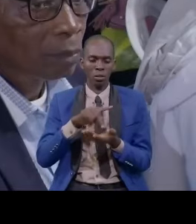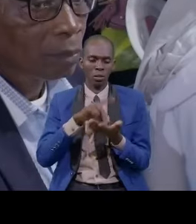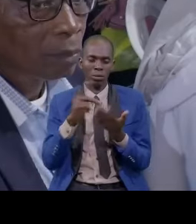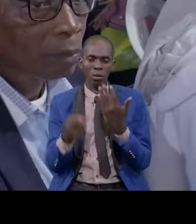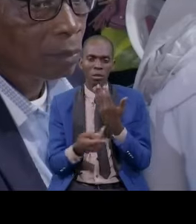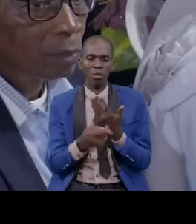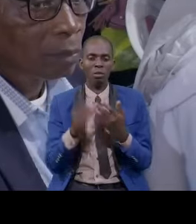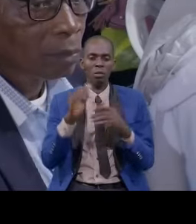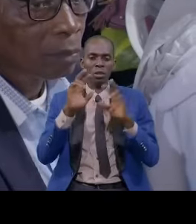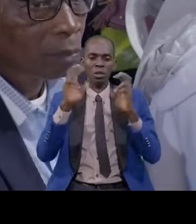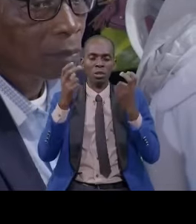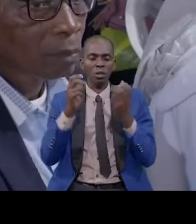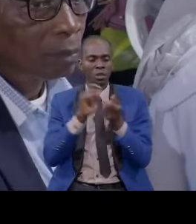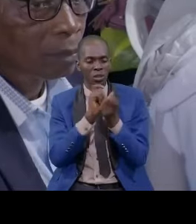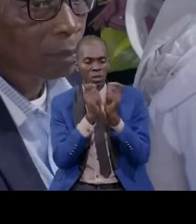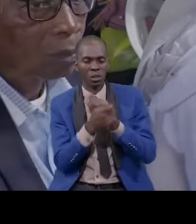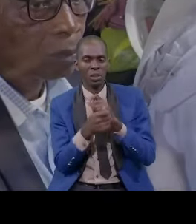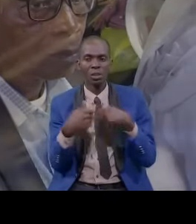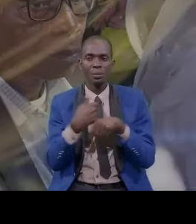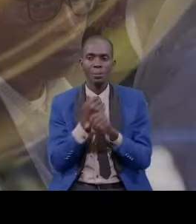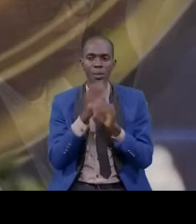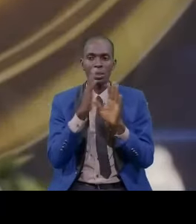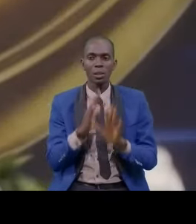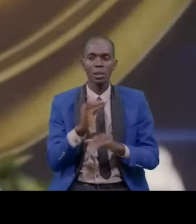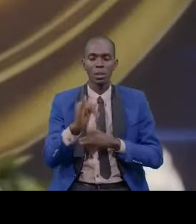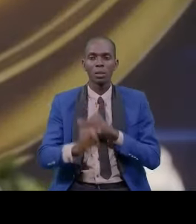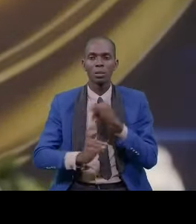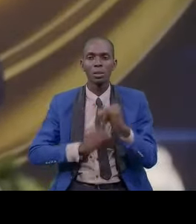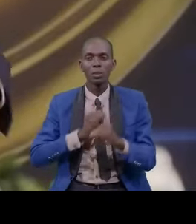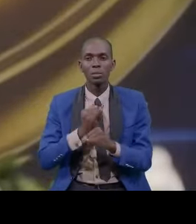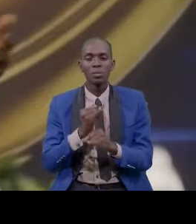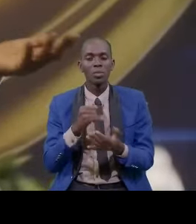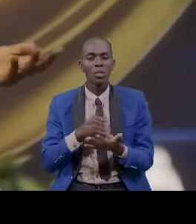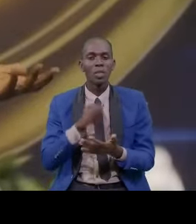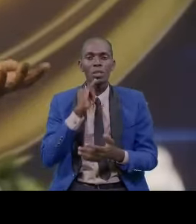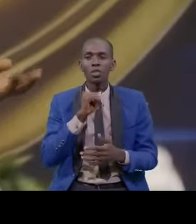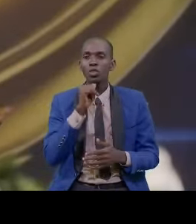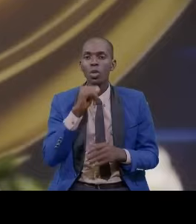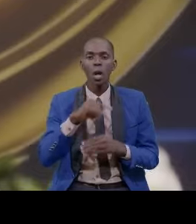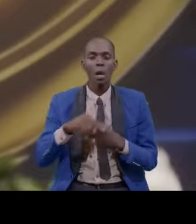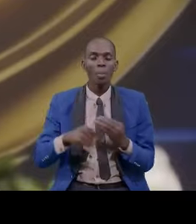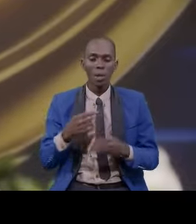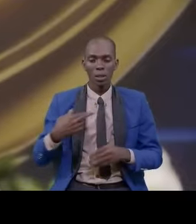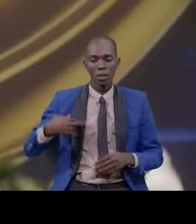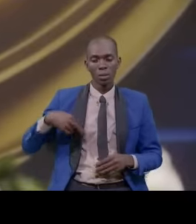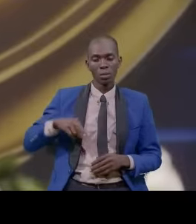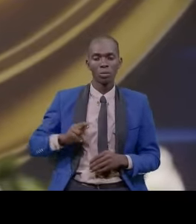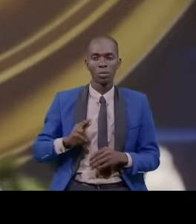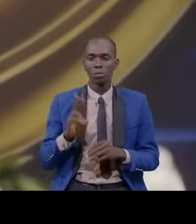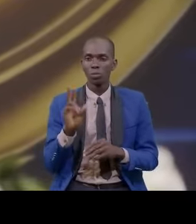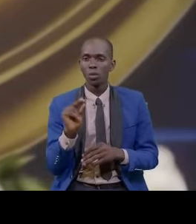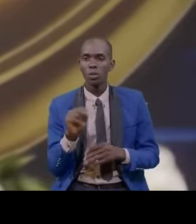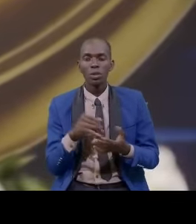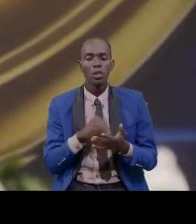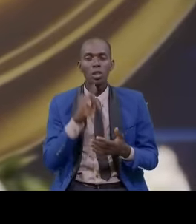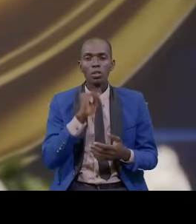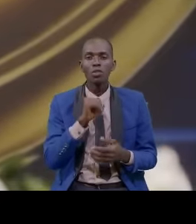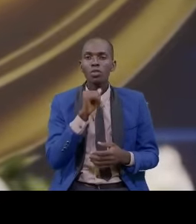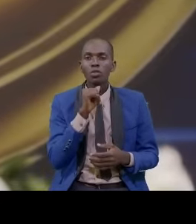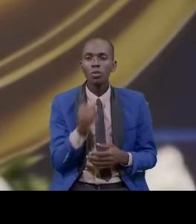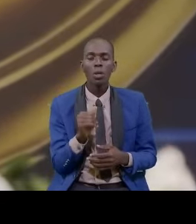Changemakers International. It's not about religion. It's not about the Great Commission as